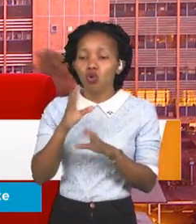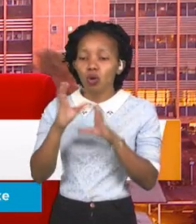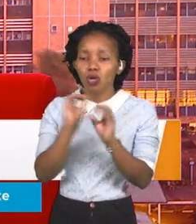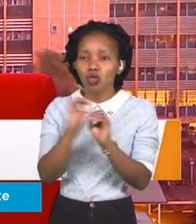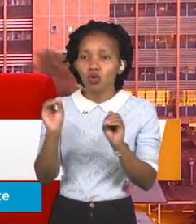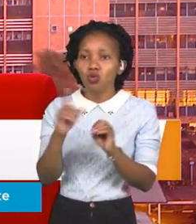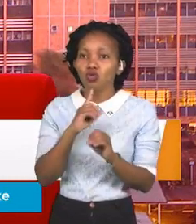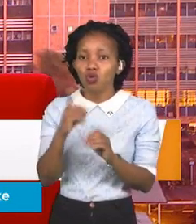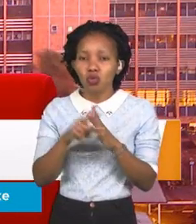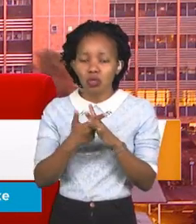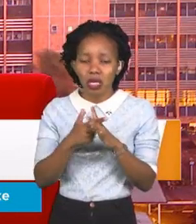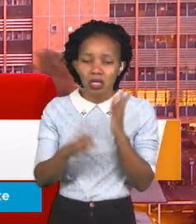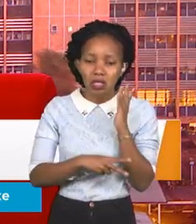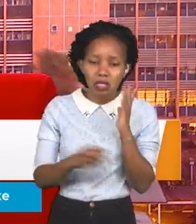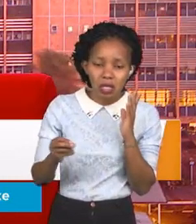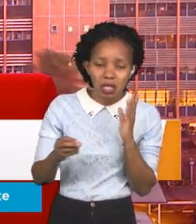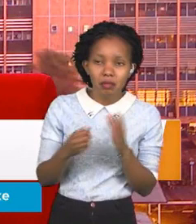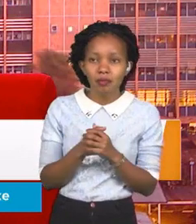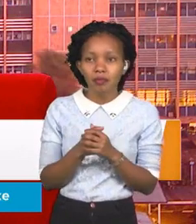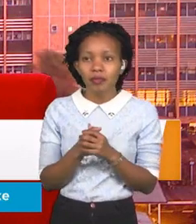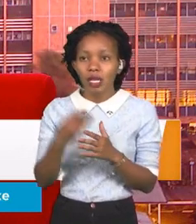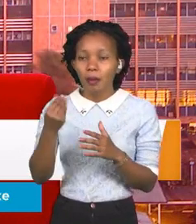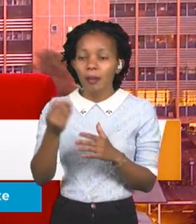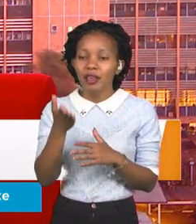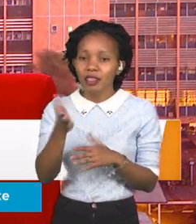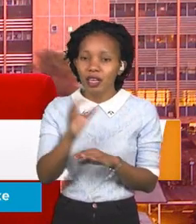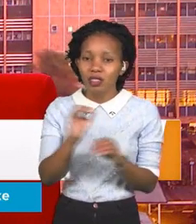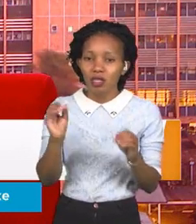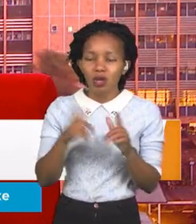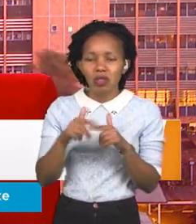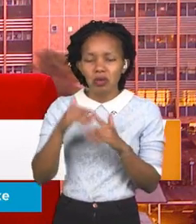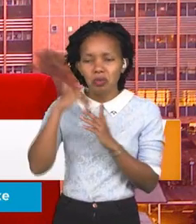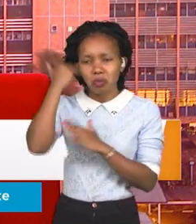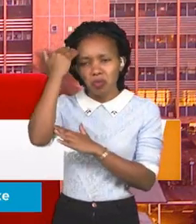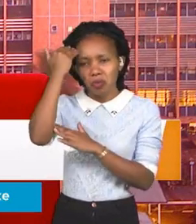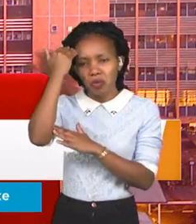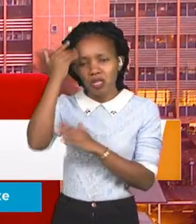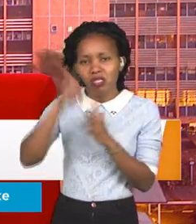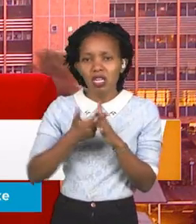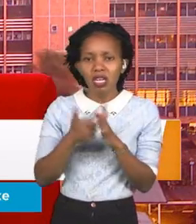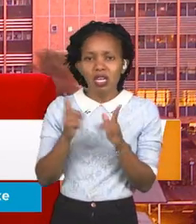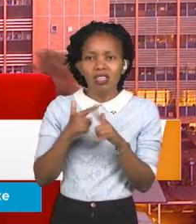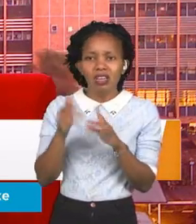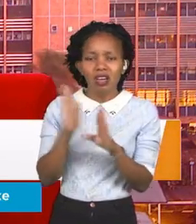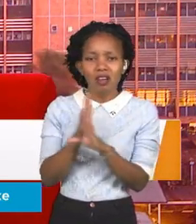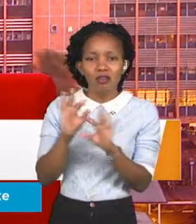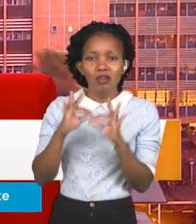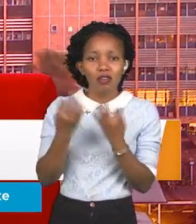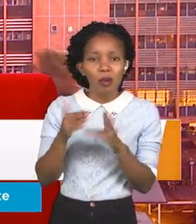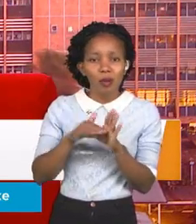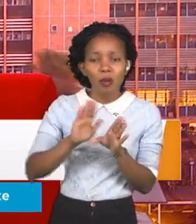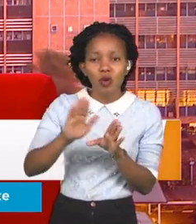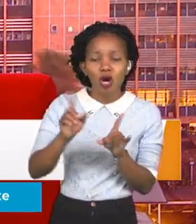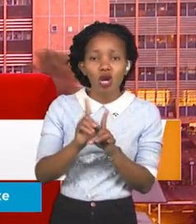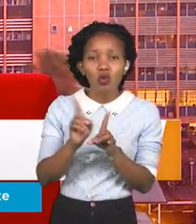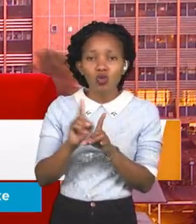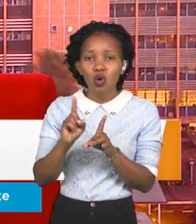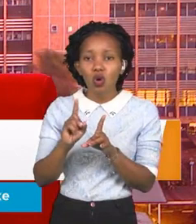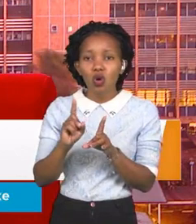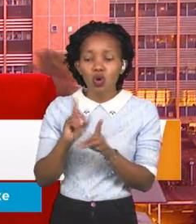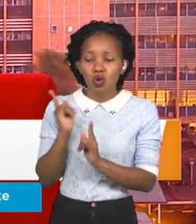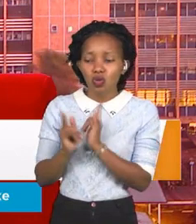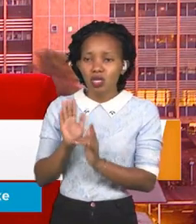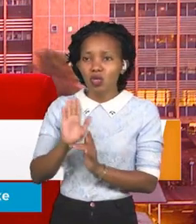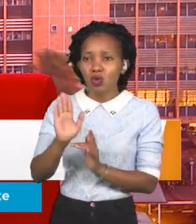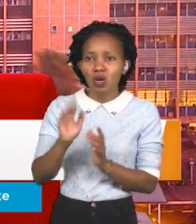You start stealing. The money is not there. You get into depression. Yeah. You're hiding from your family. You're hiding from your girlfriend because,